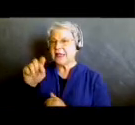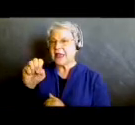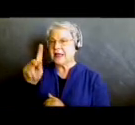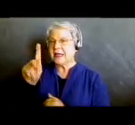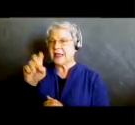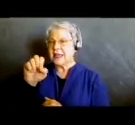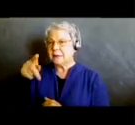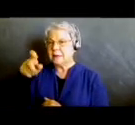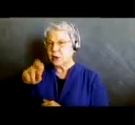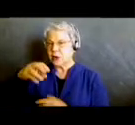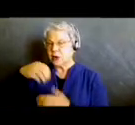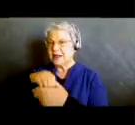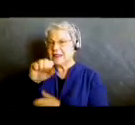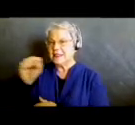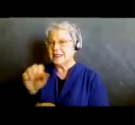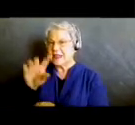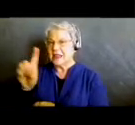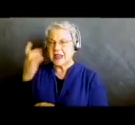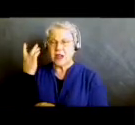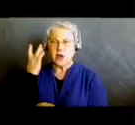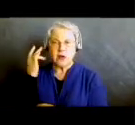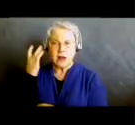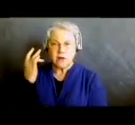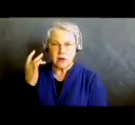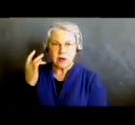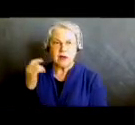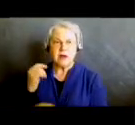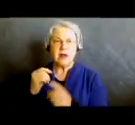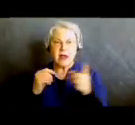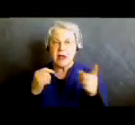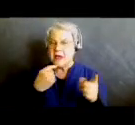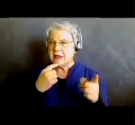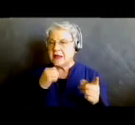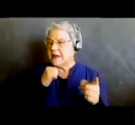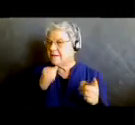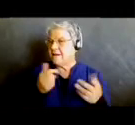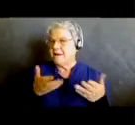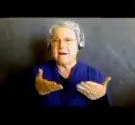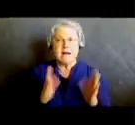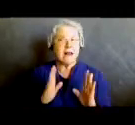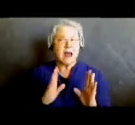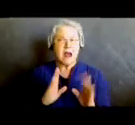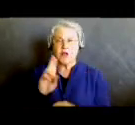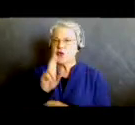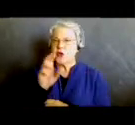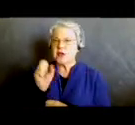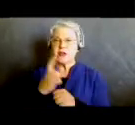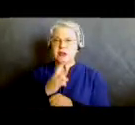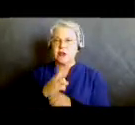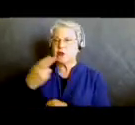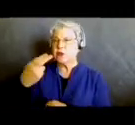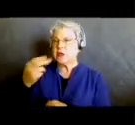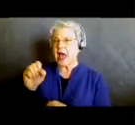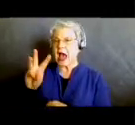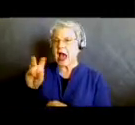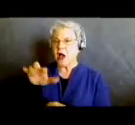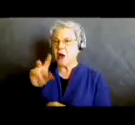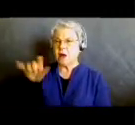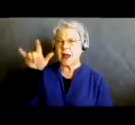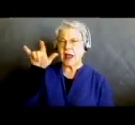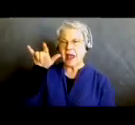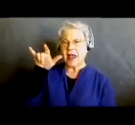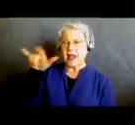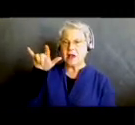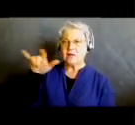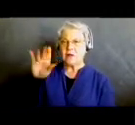the United States that it would no longer permit the US to use Howard Air Force Base, which was one